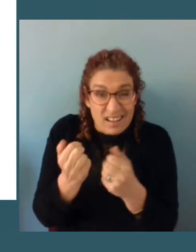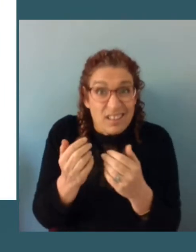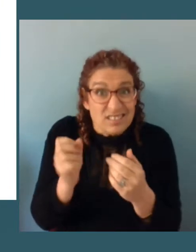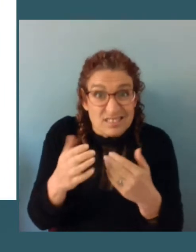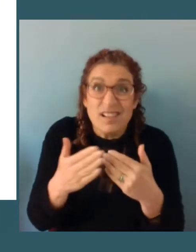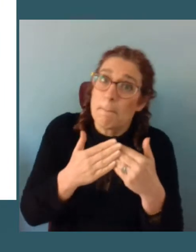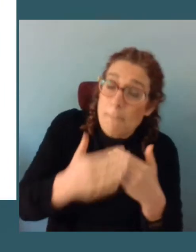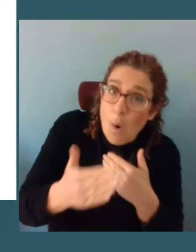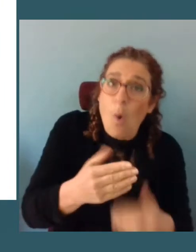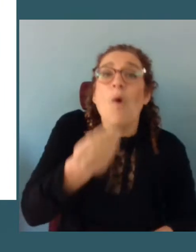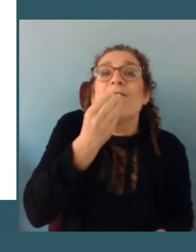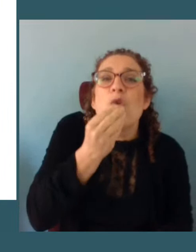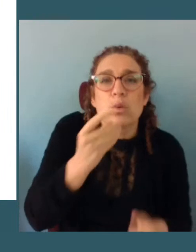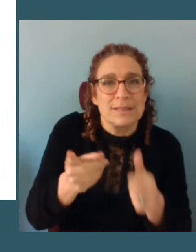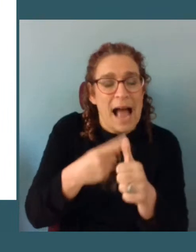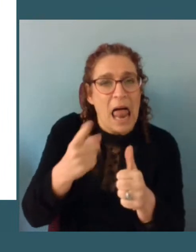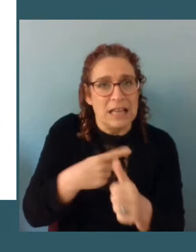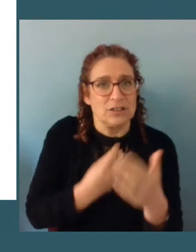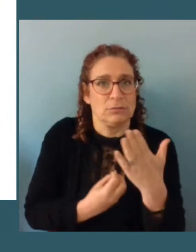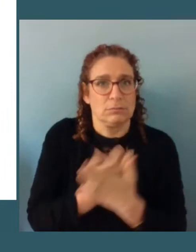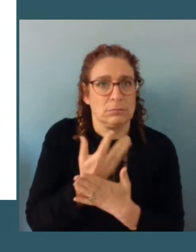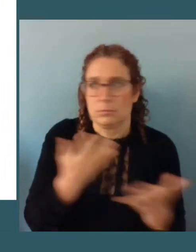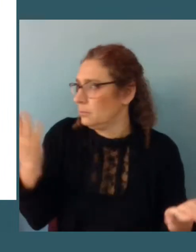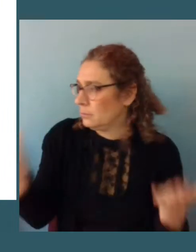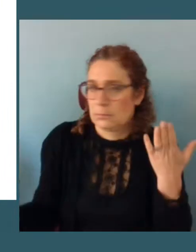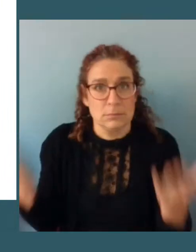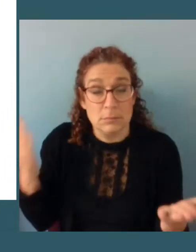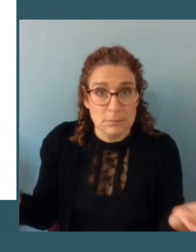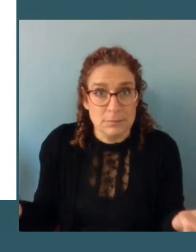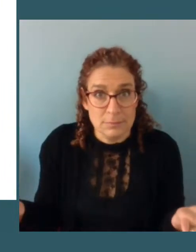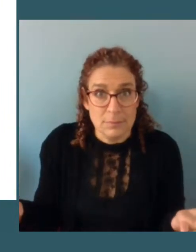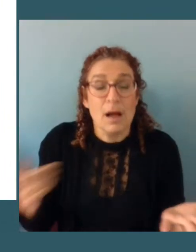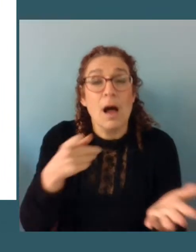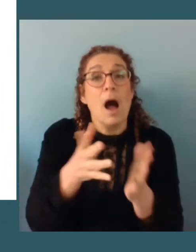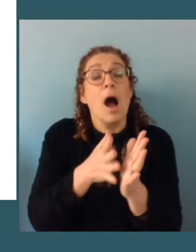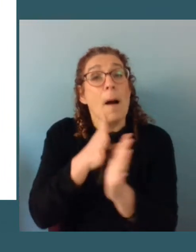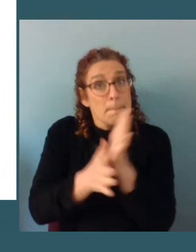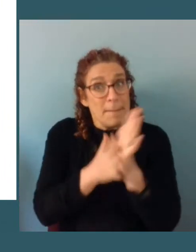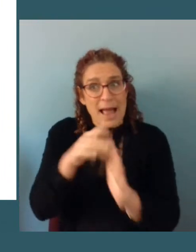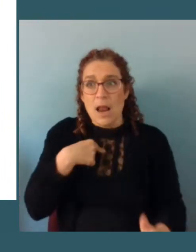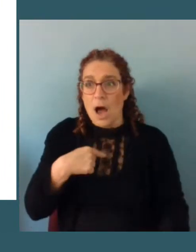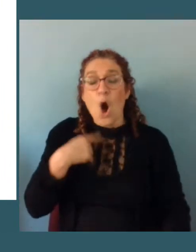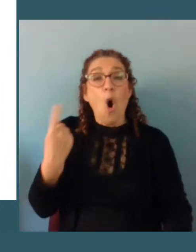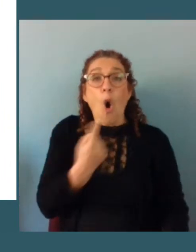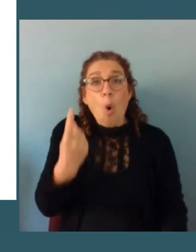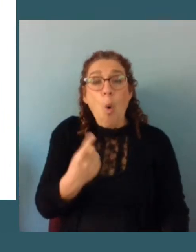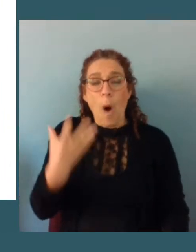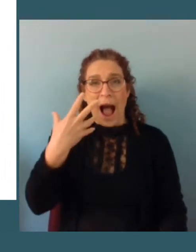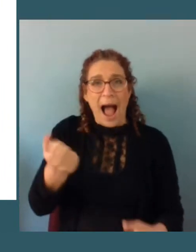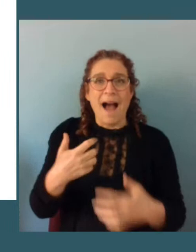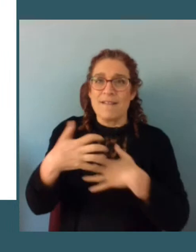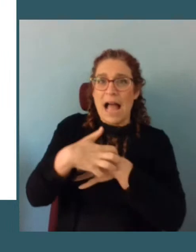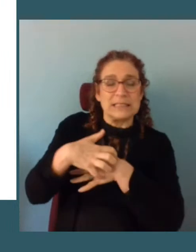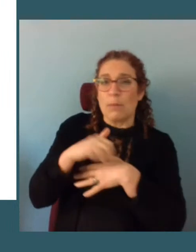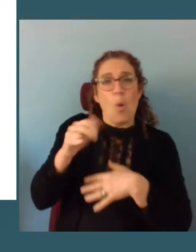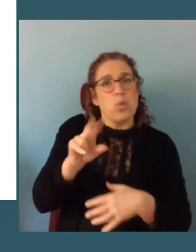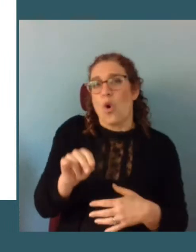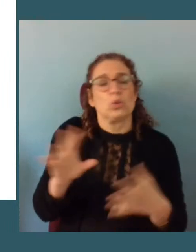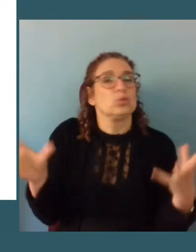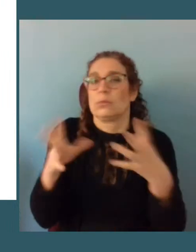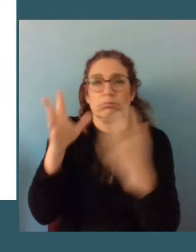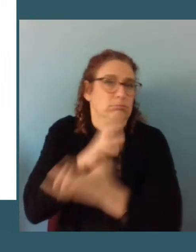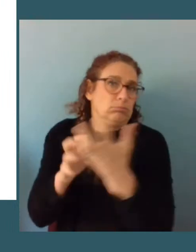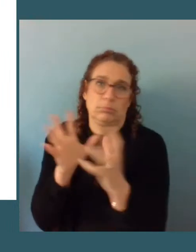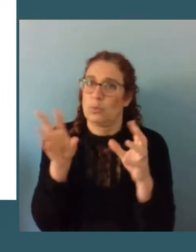this held true when infants with or without eczema were put into the equation.